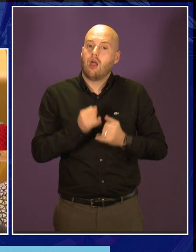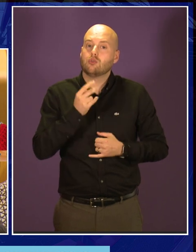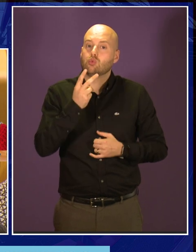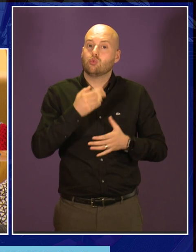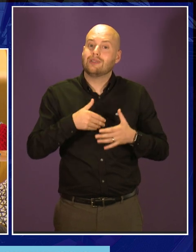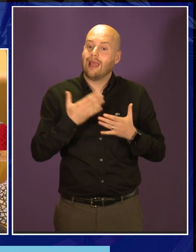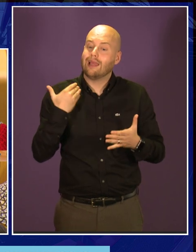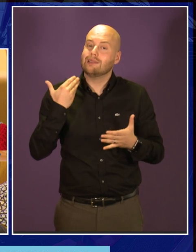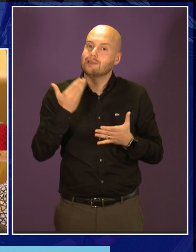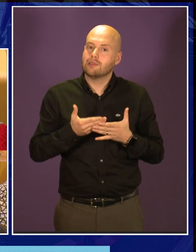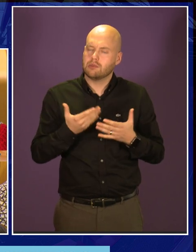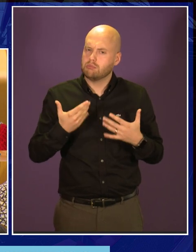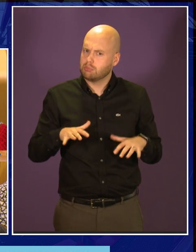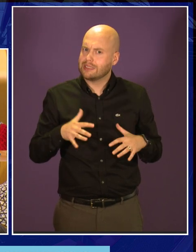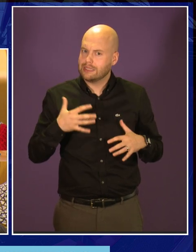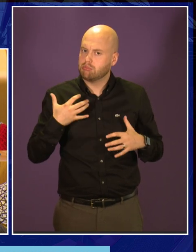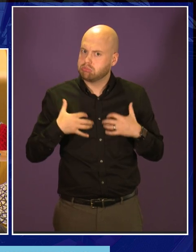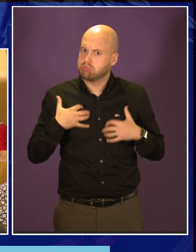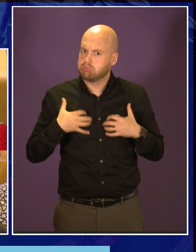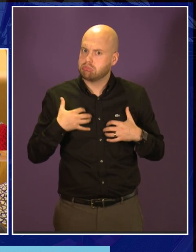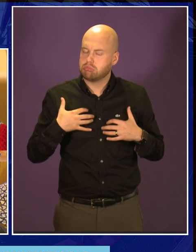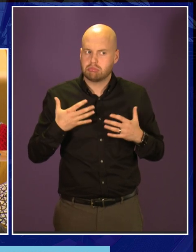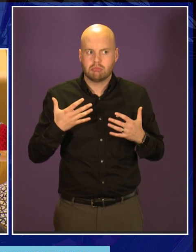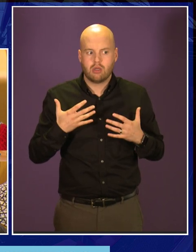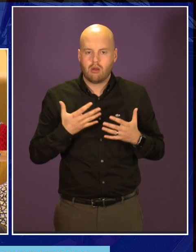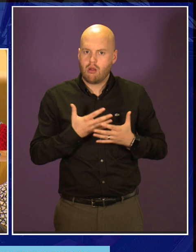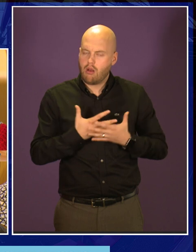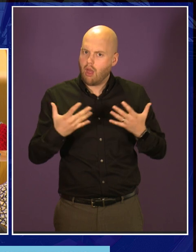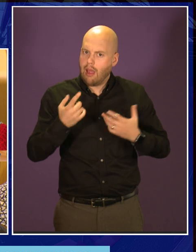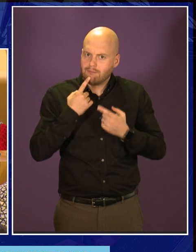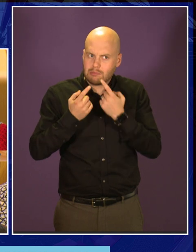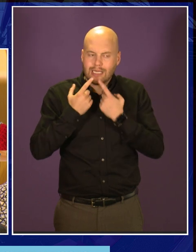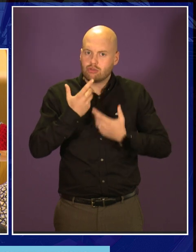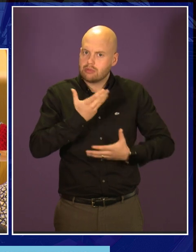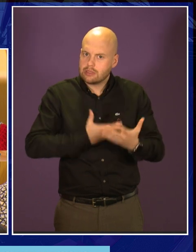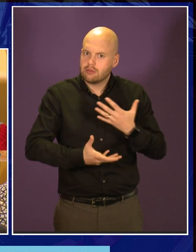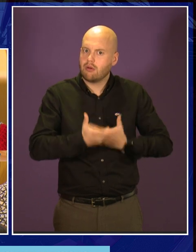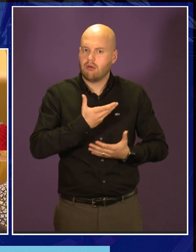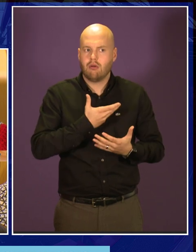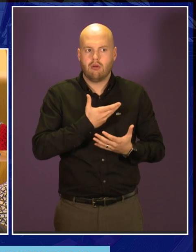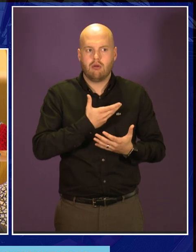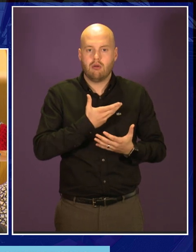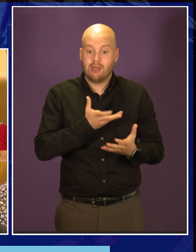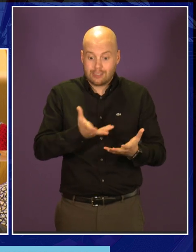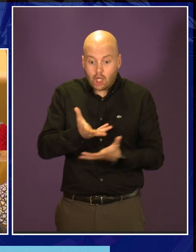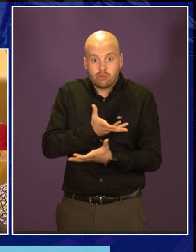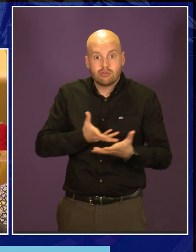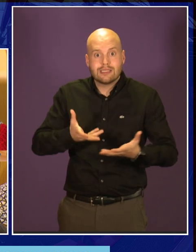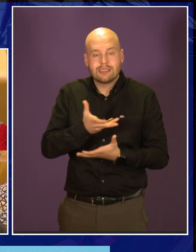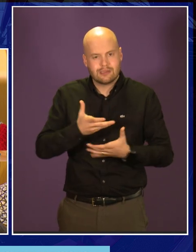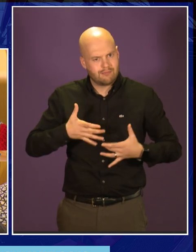very insightful. It has been highly informative. And all of the discussions have been really